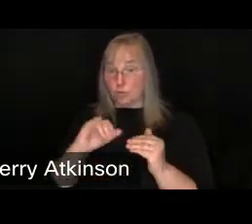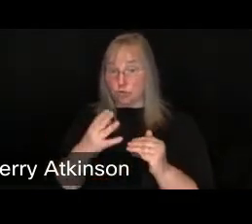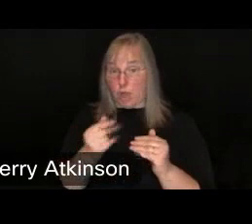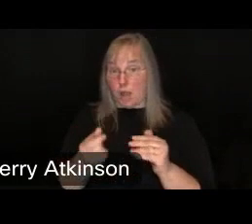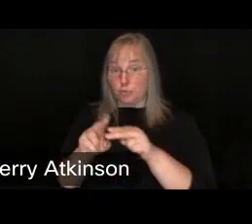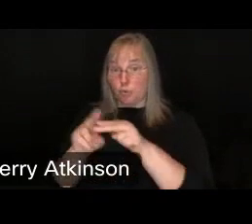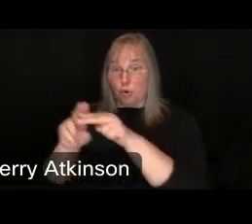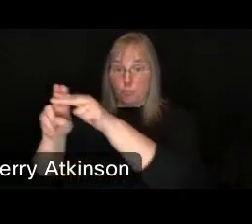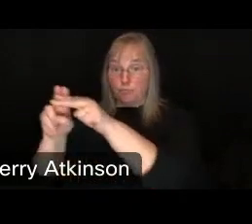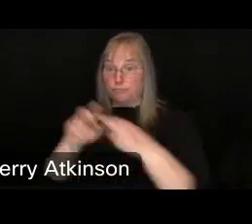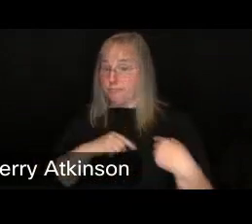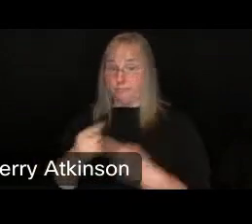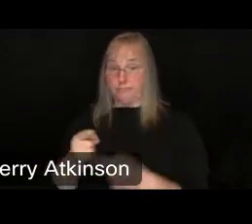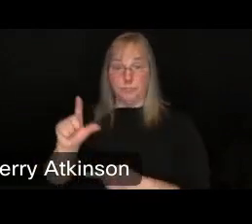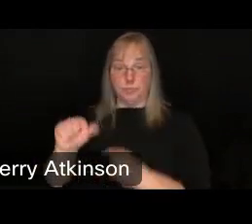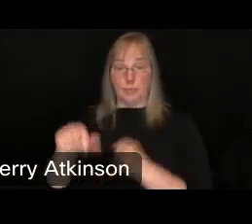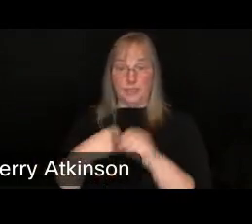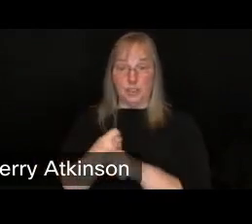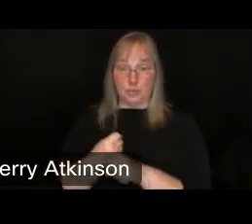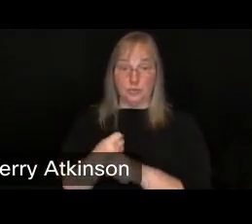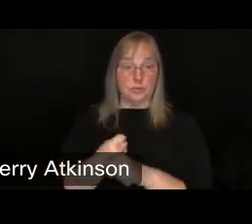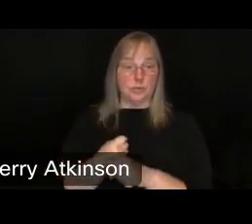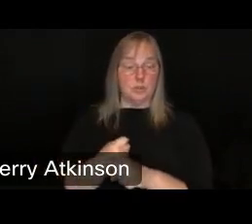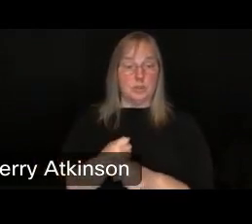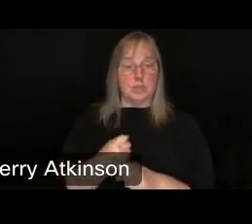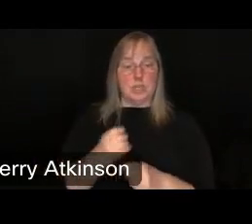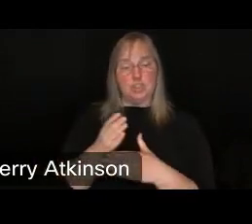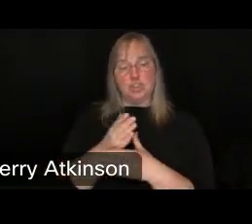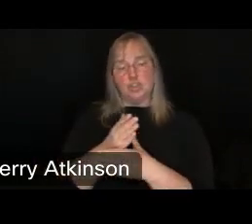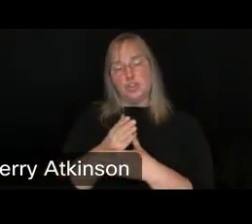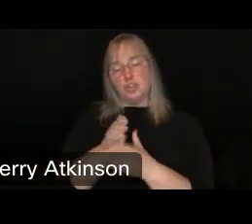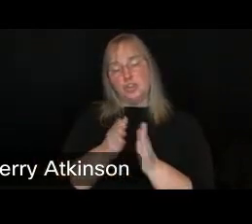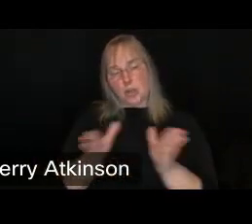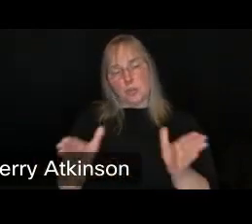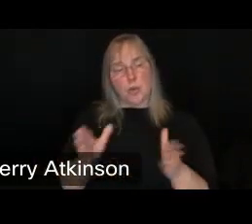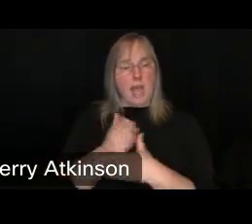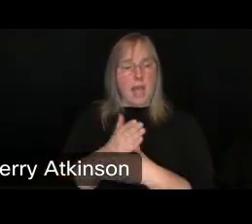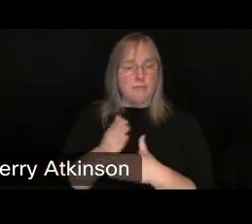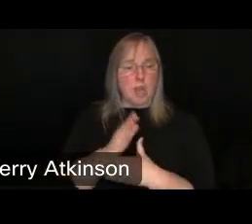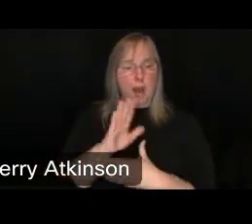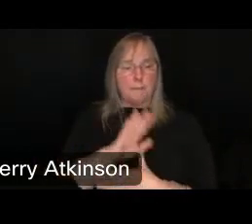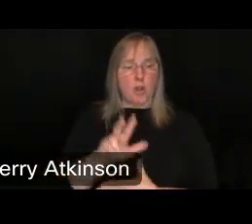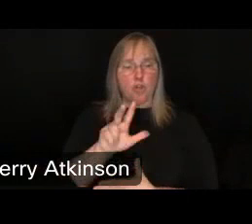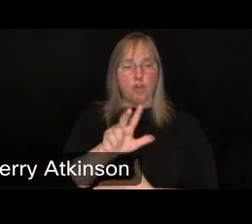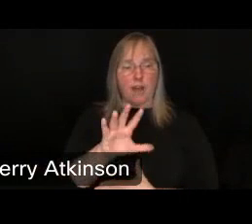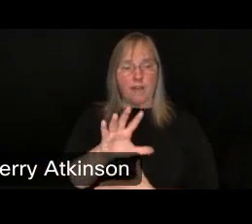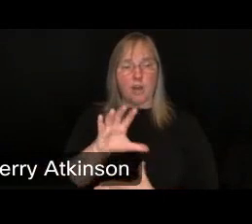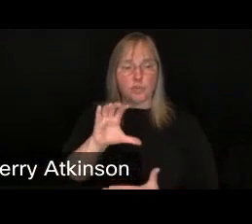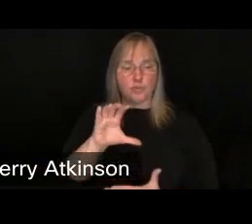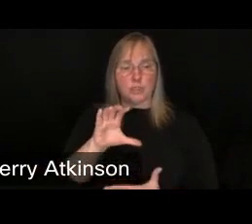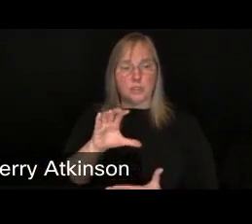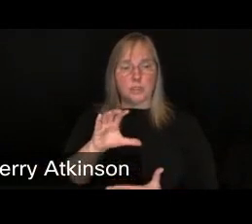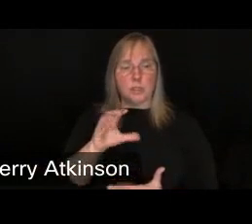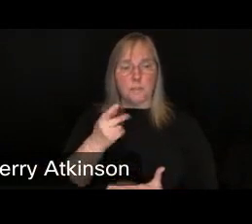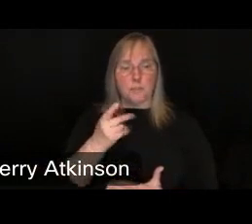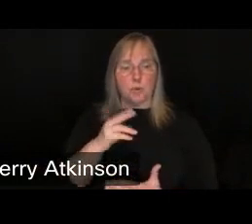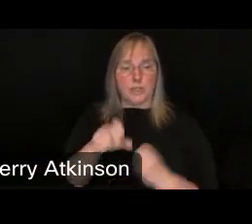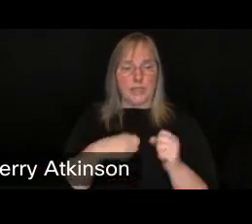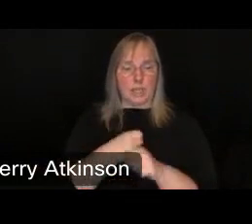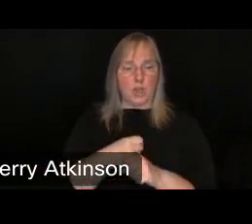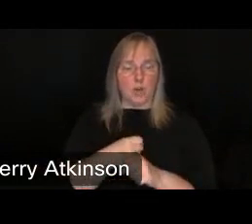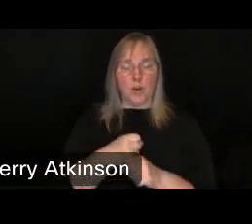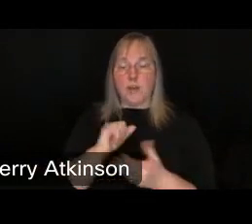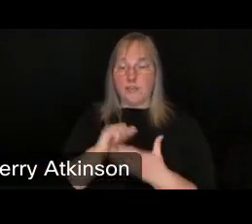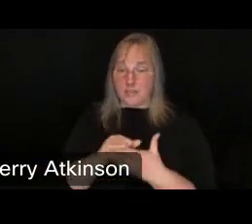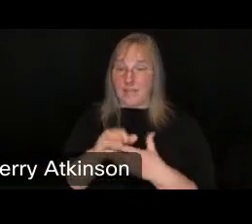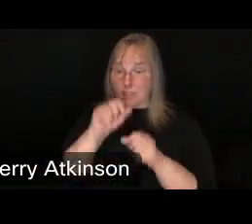2 decades there. In general, average about 3,500 per year. That really has been a blessing. And